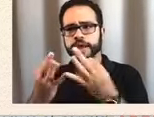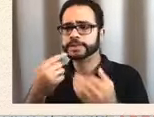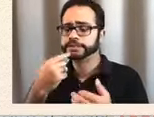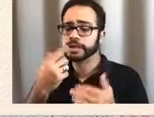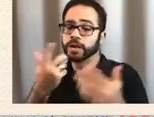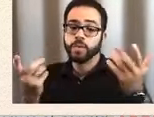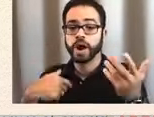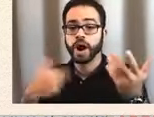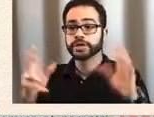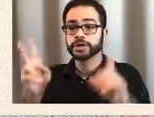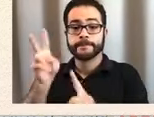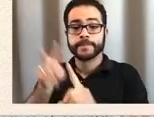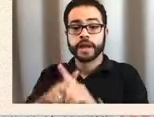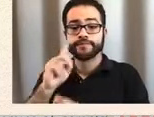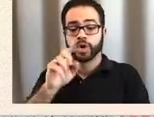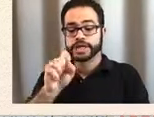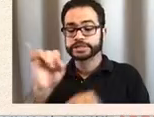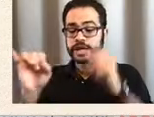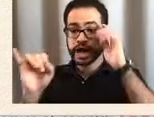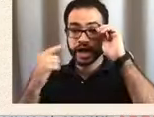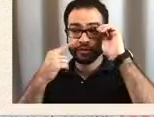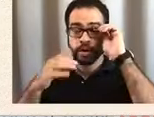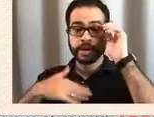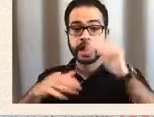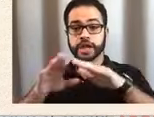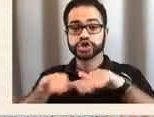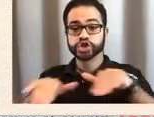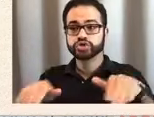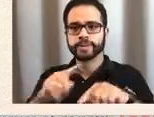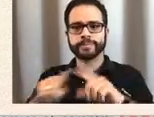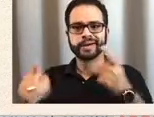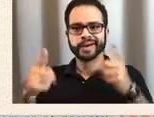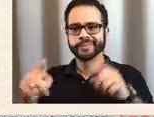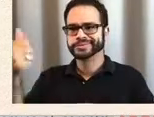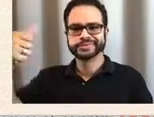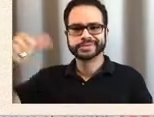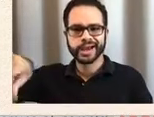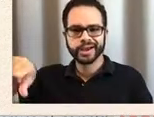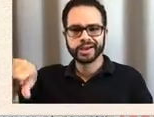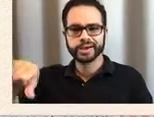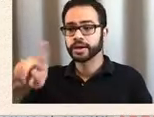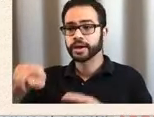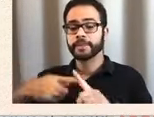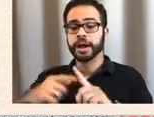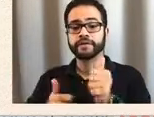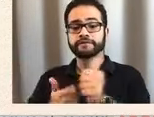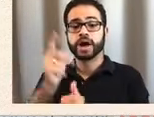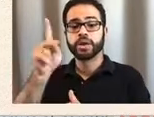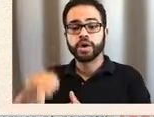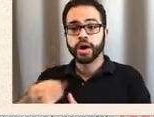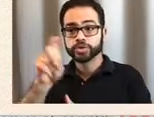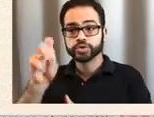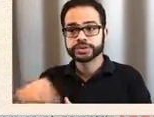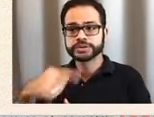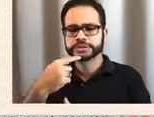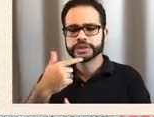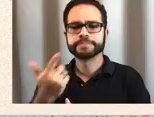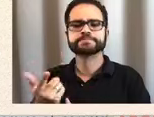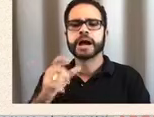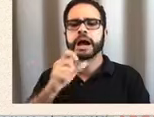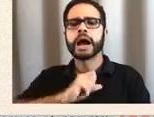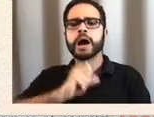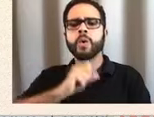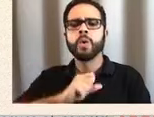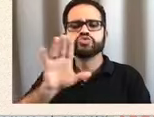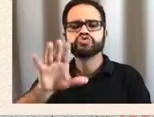SSI for my child, but we were denied. And my follow-up question to that is, well, how old was your child